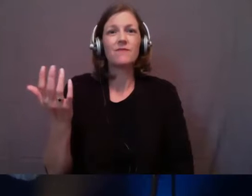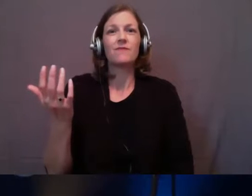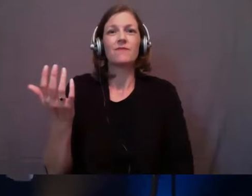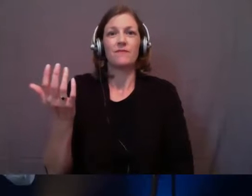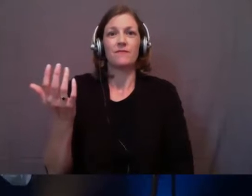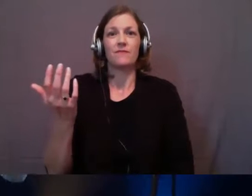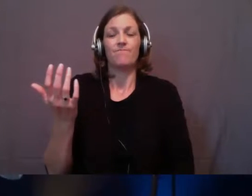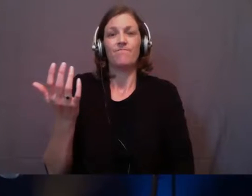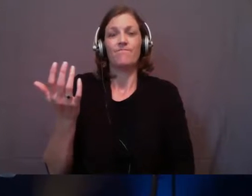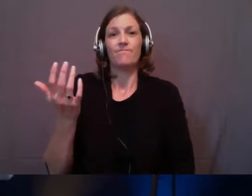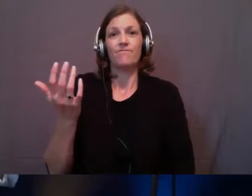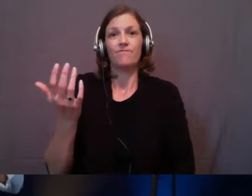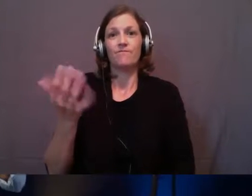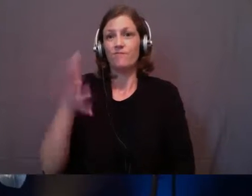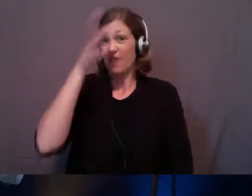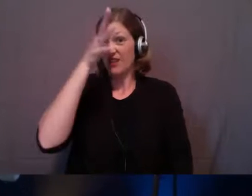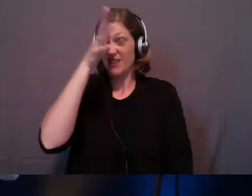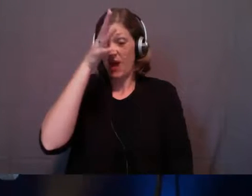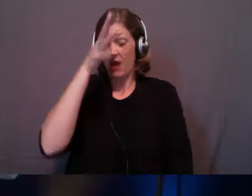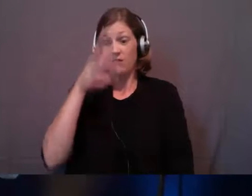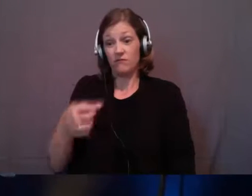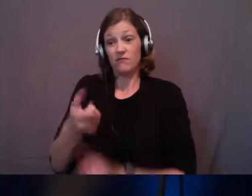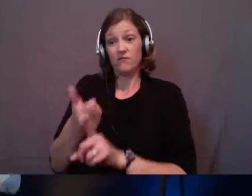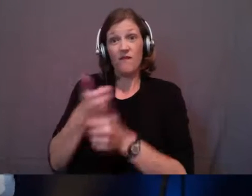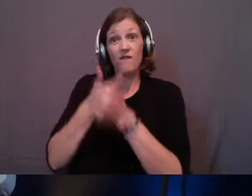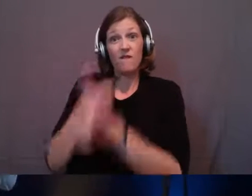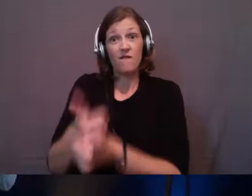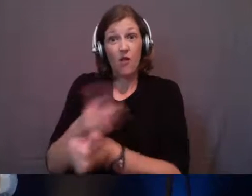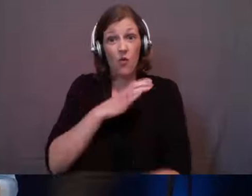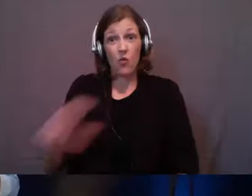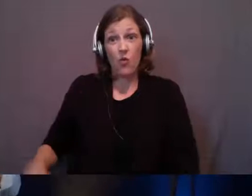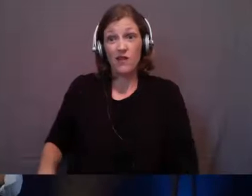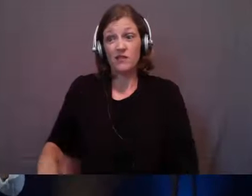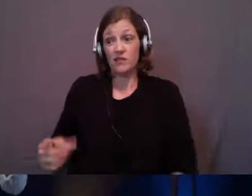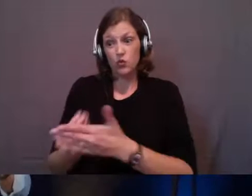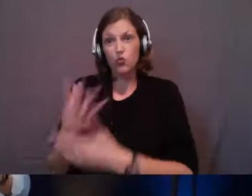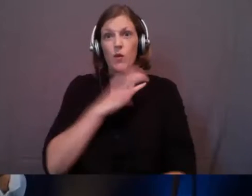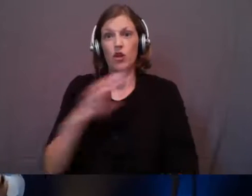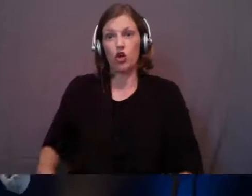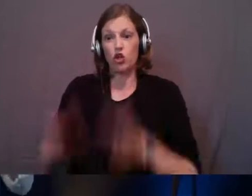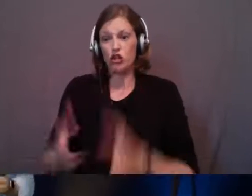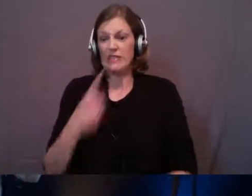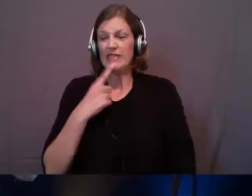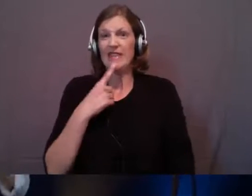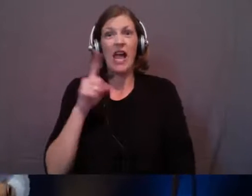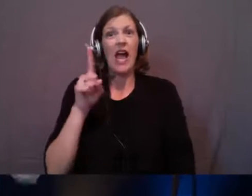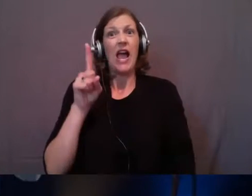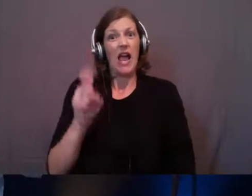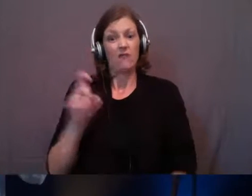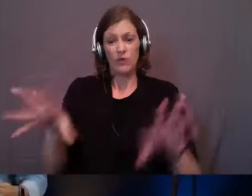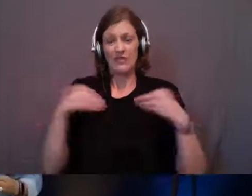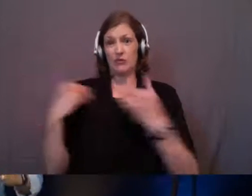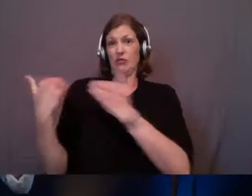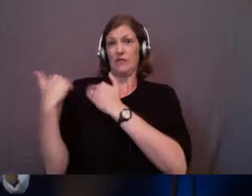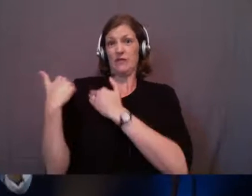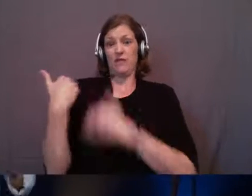And my dad, as a Christ follower, as a growing Christian, said, I have to begin to take responsibility for